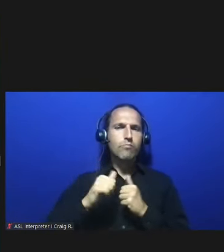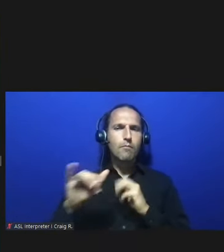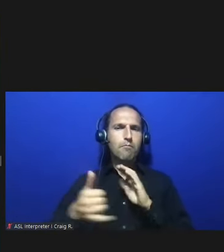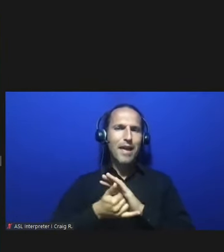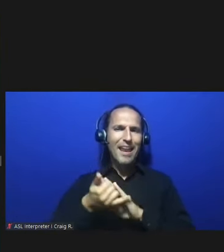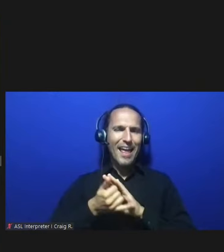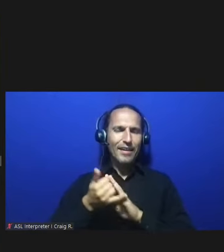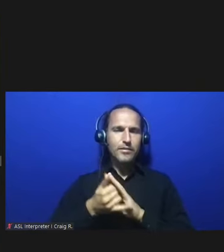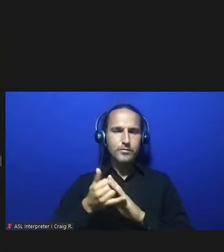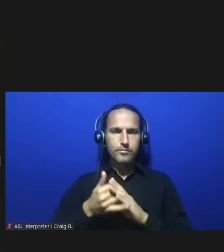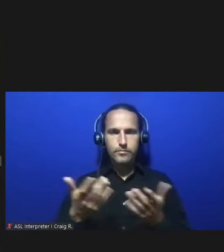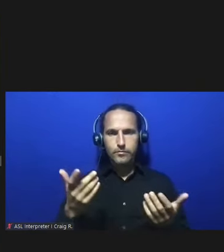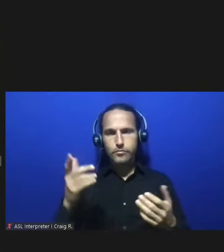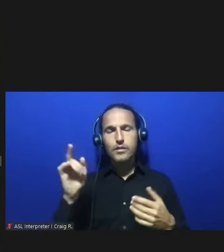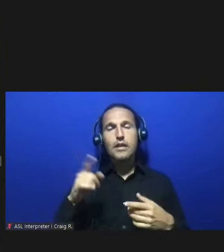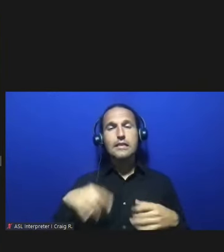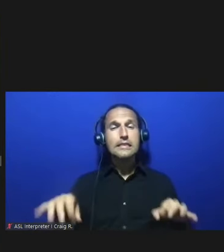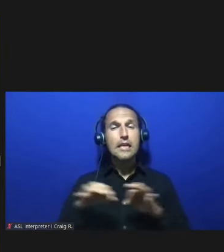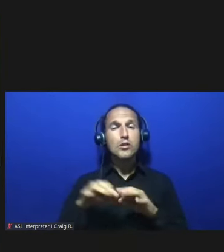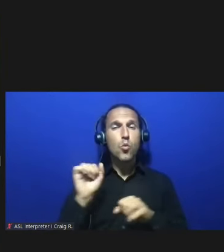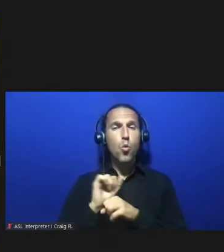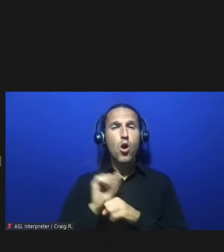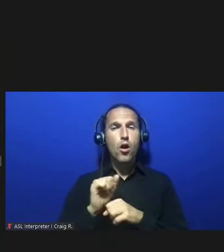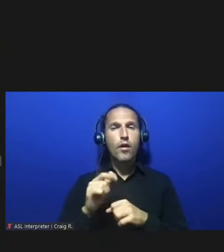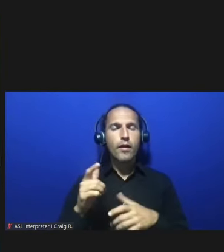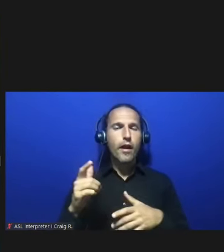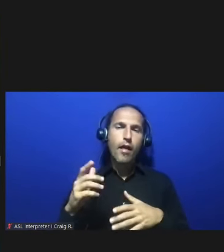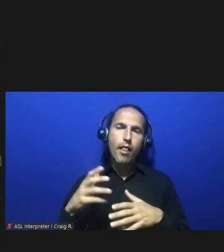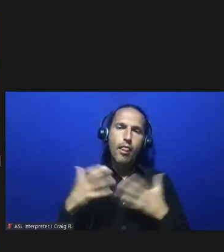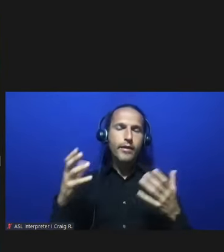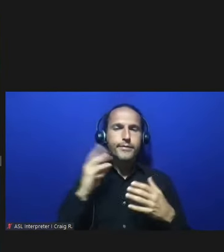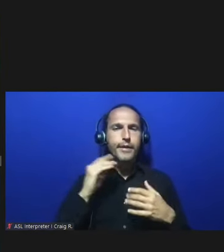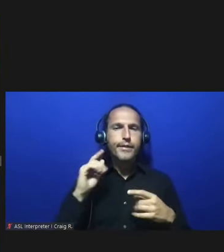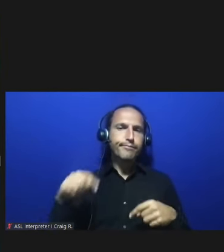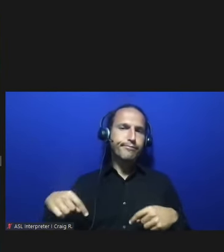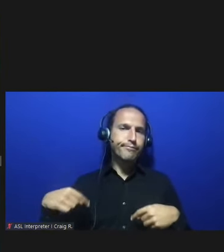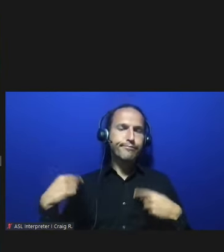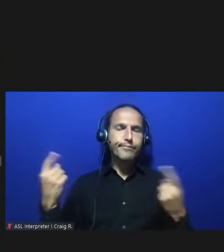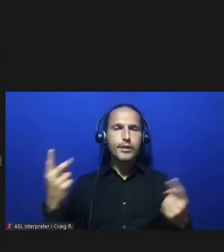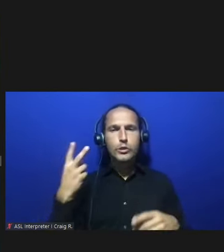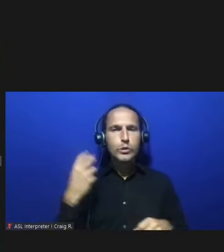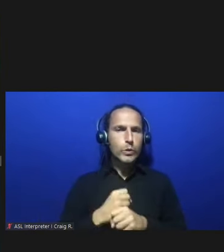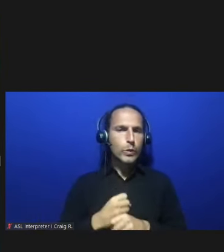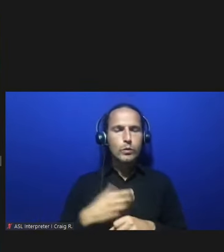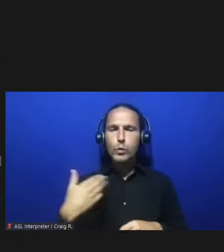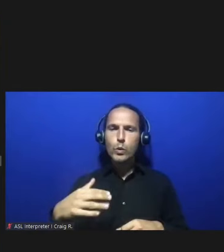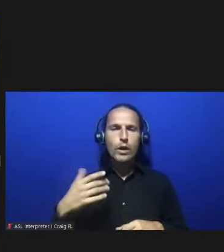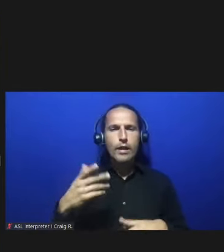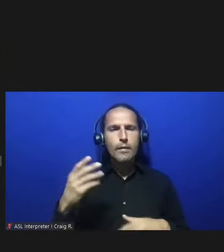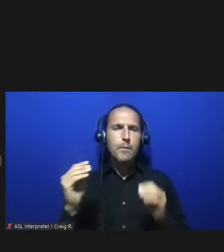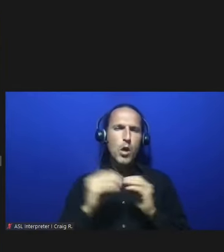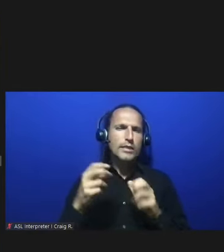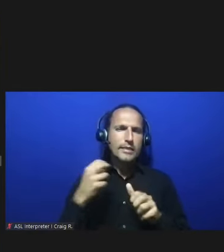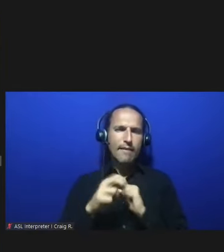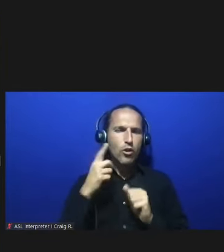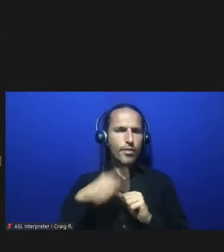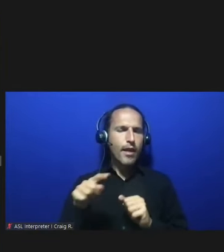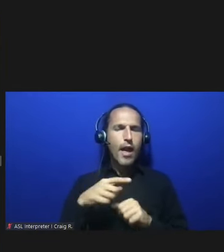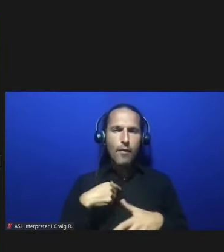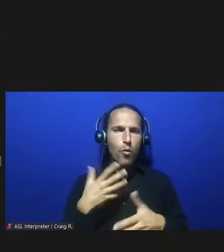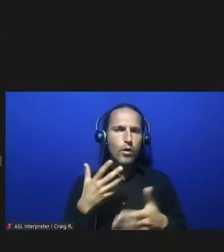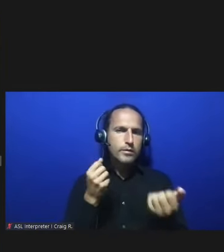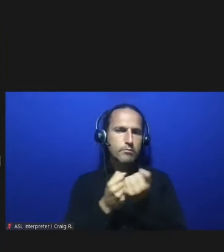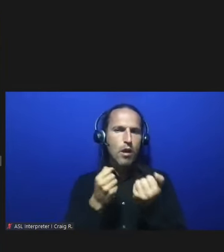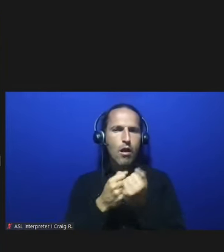shifts. Our essential workers have gone through a lot over the last year and a half. Let's not make things more difficult for them. I continue to support